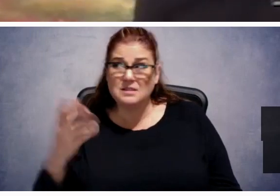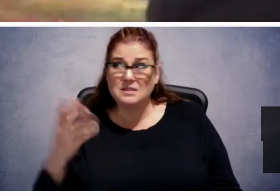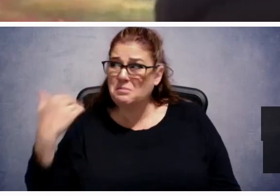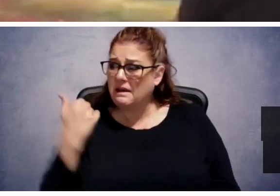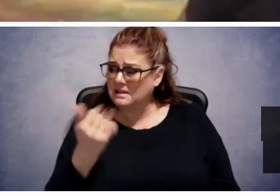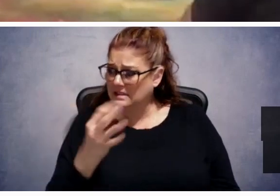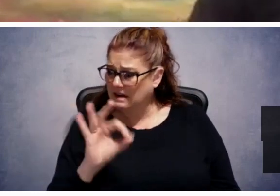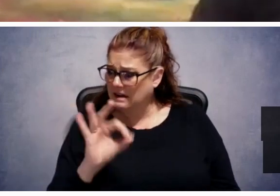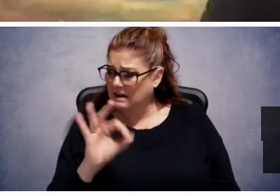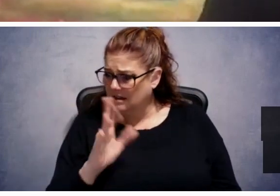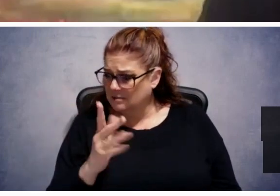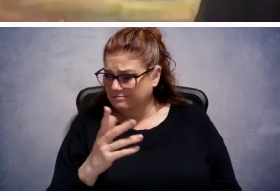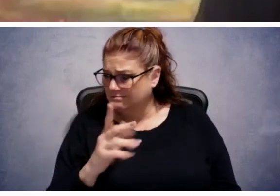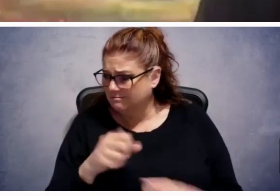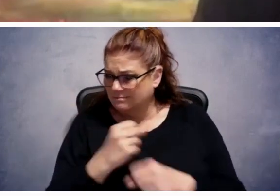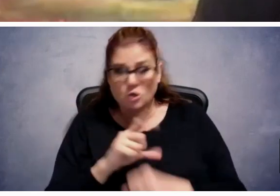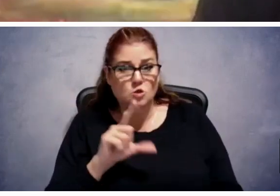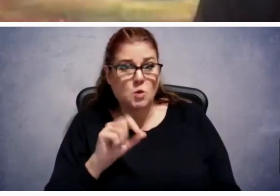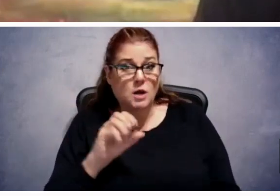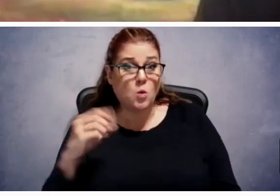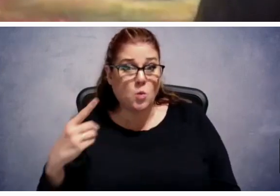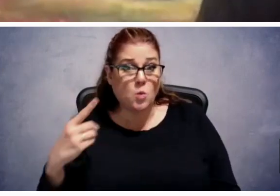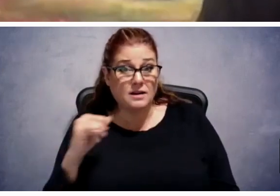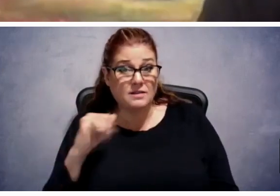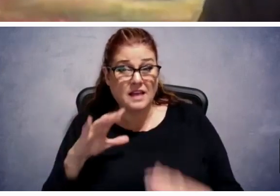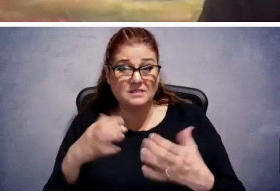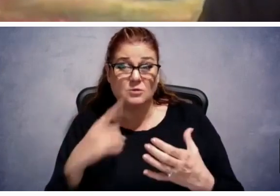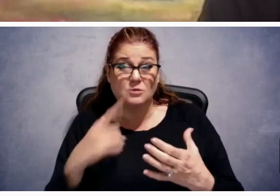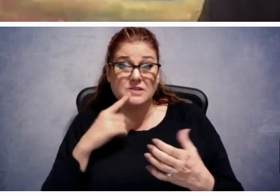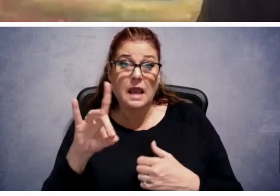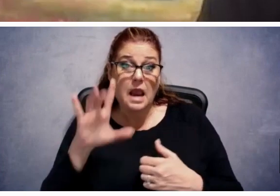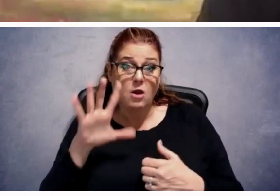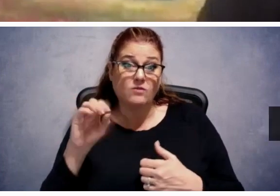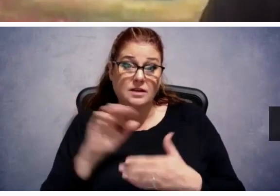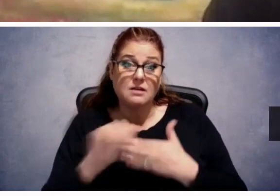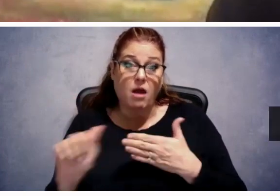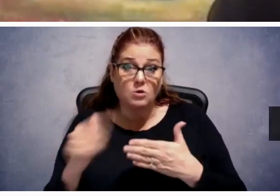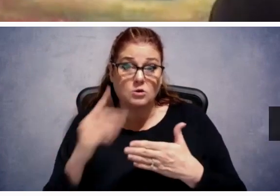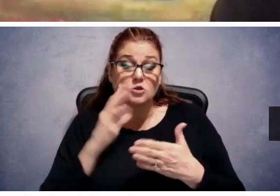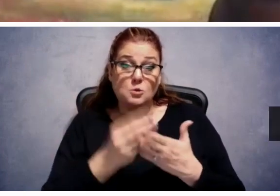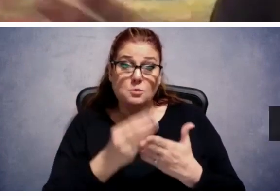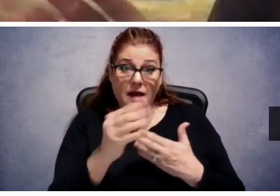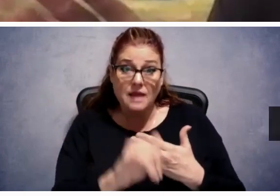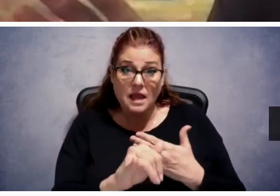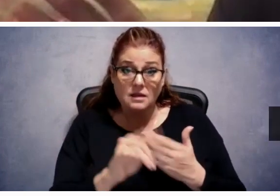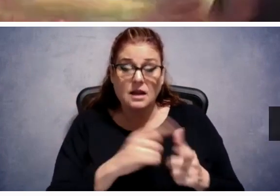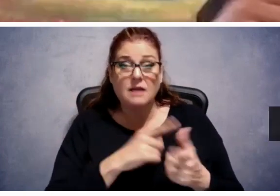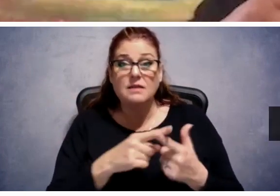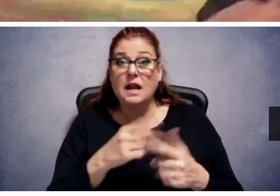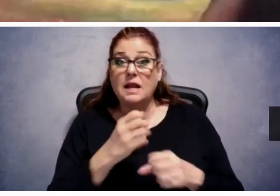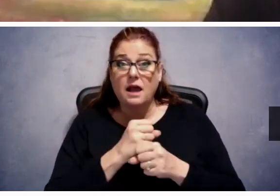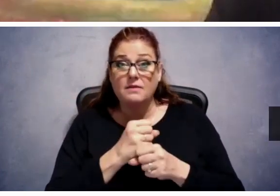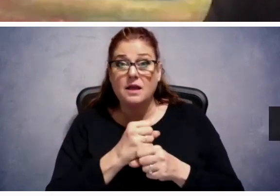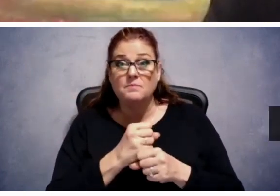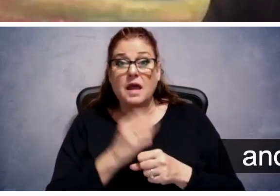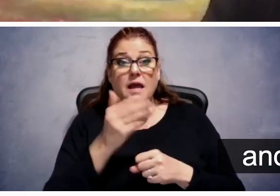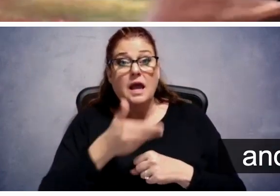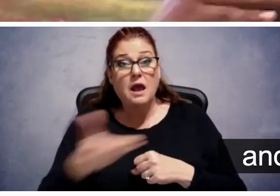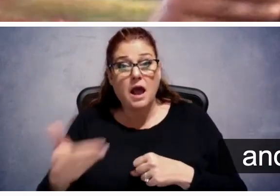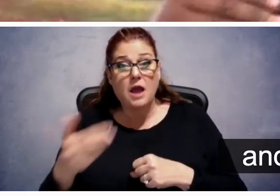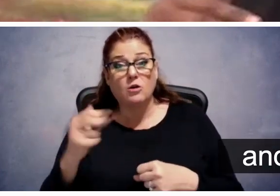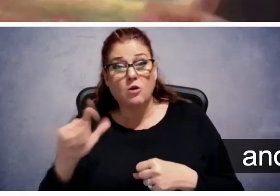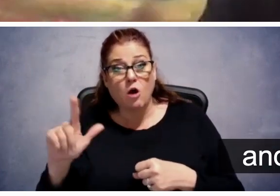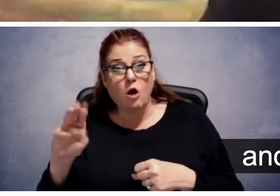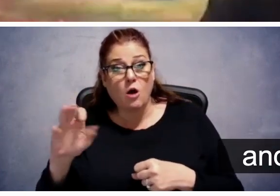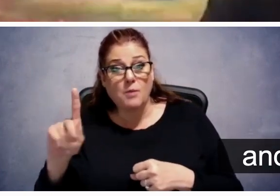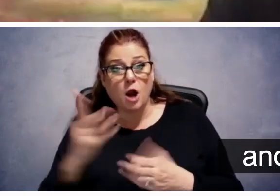back in 2001, that set was like $850. And then I got them and I got hired at Hallmark and